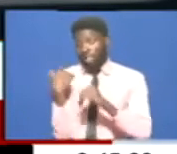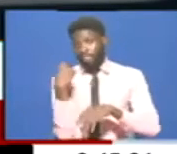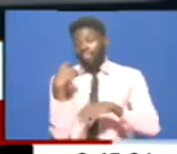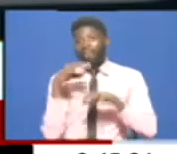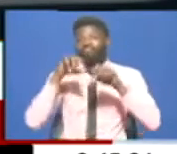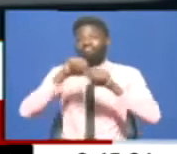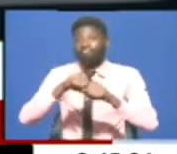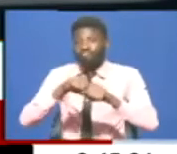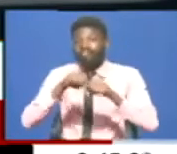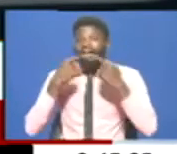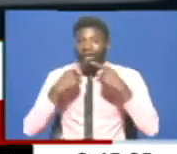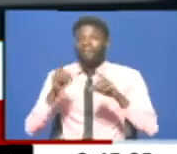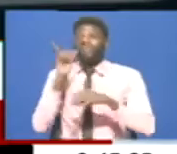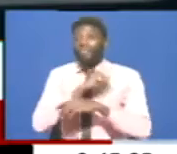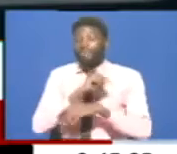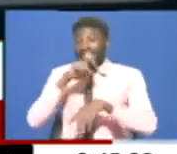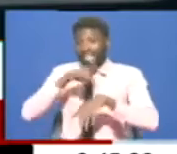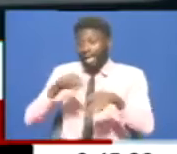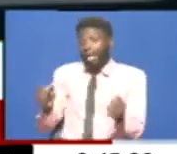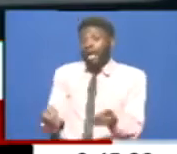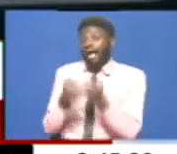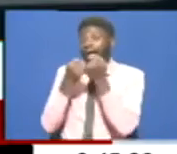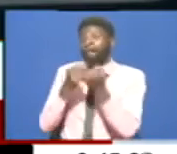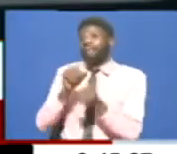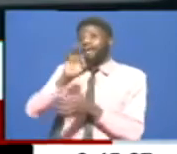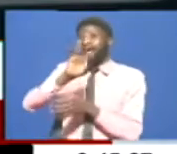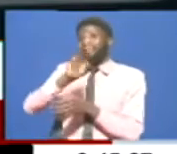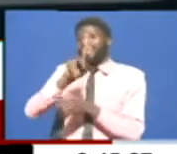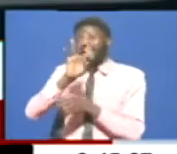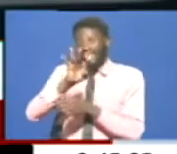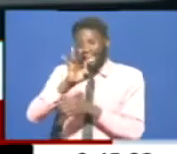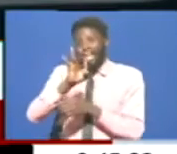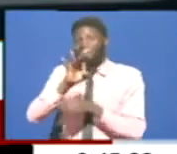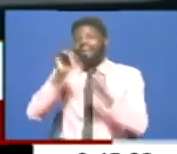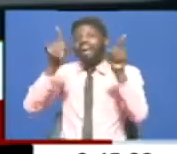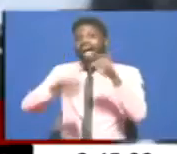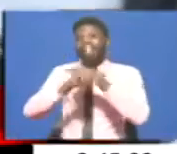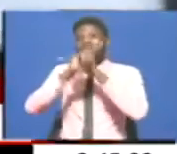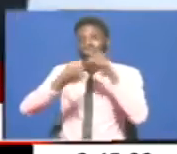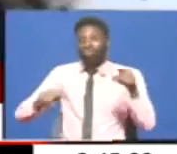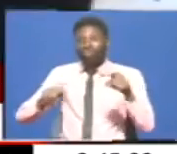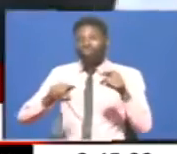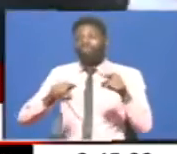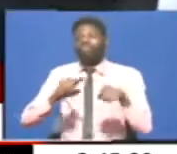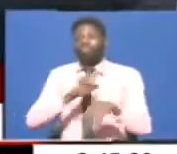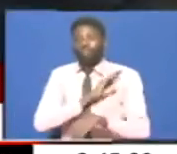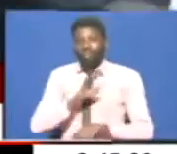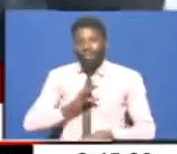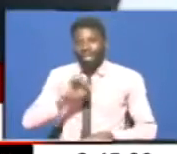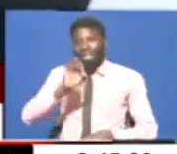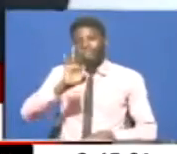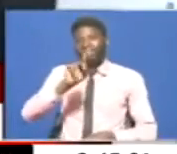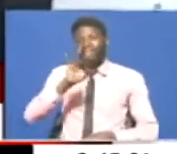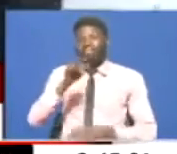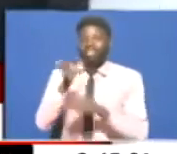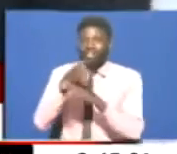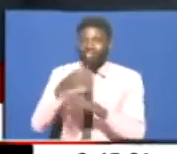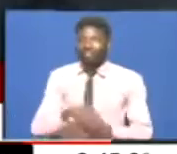disbandment of FKF by Sports Cabinet Secretary Amina Mohammed on Thursday. The Football